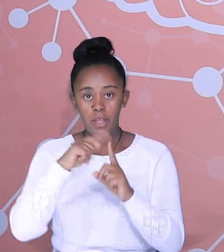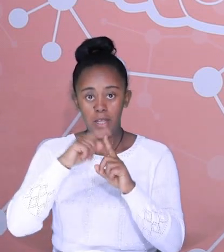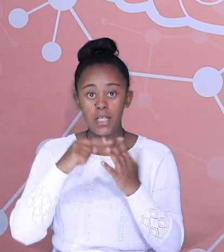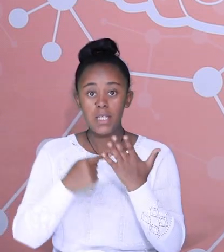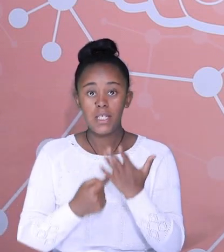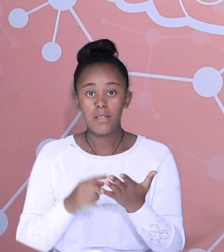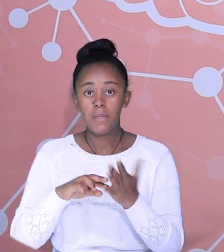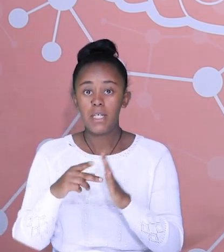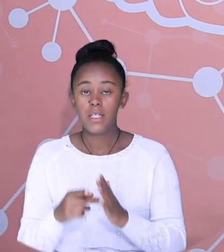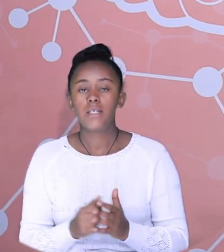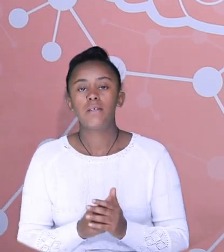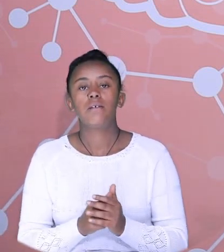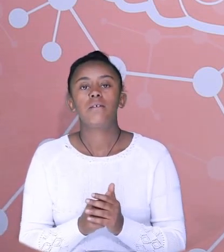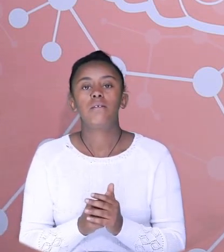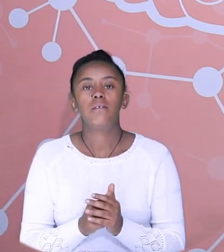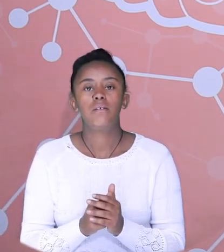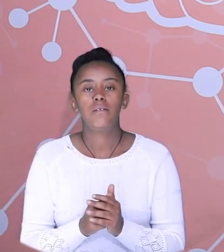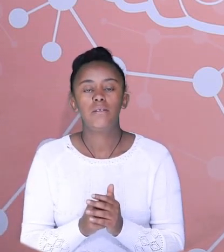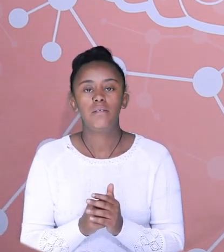This means